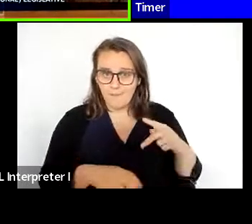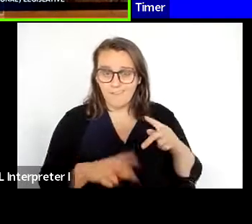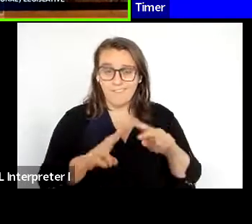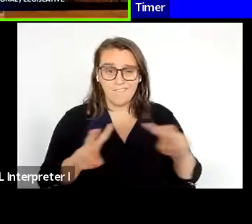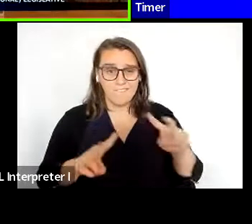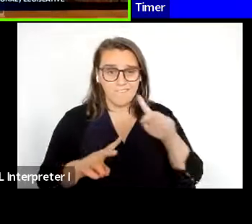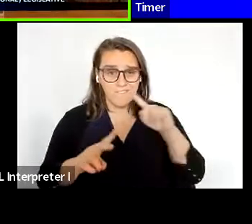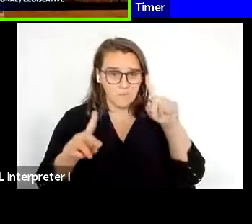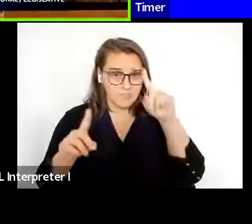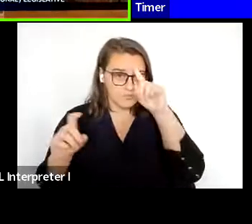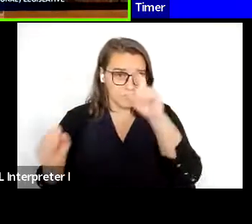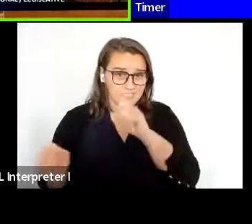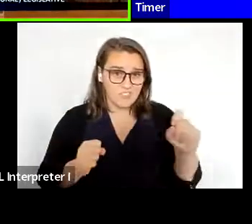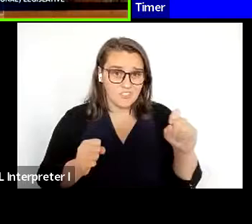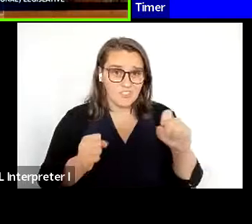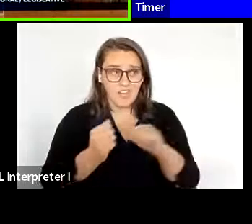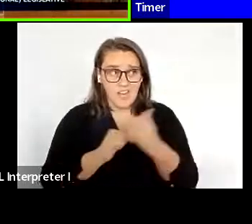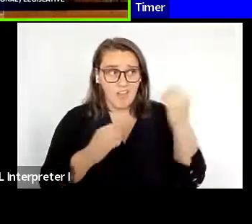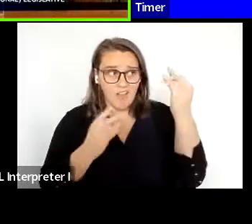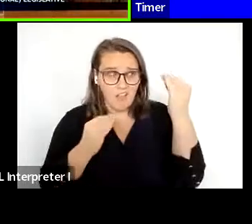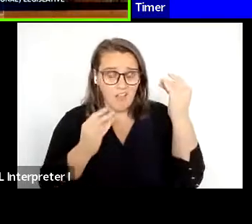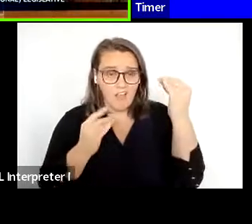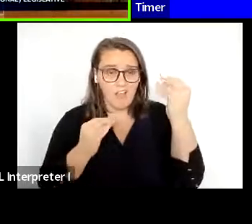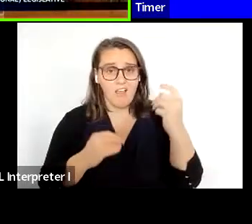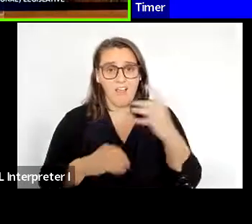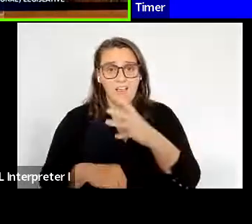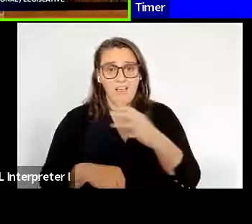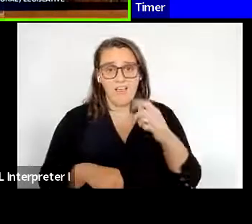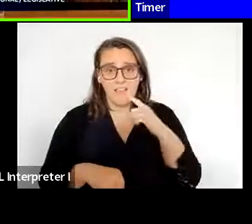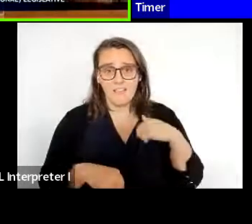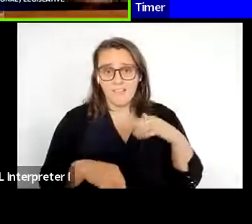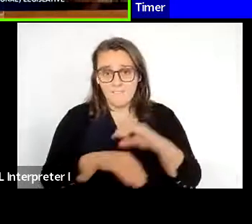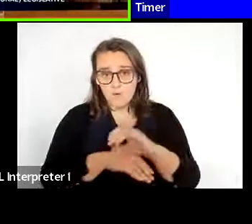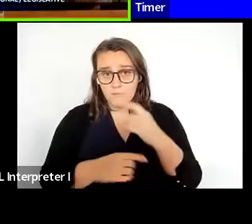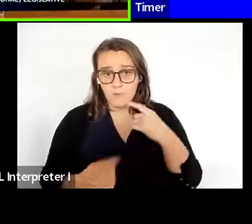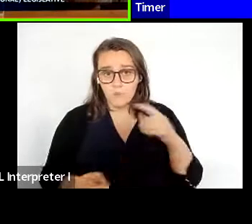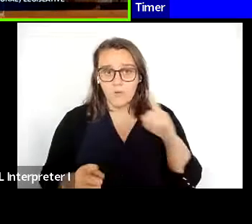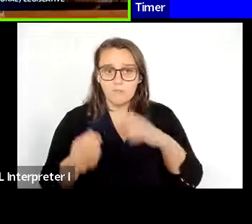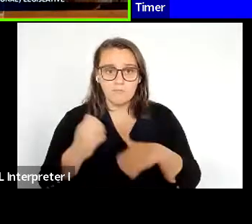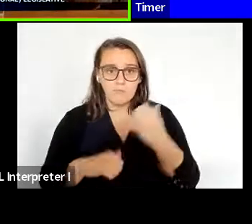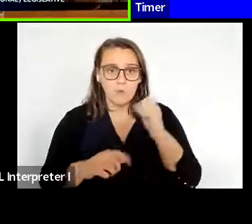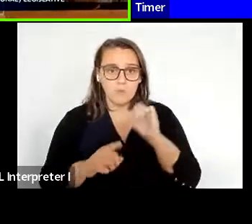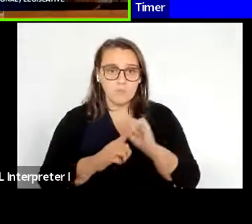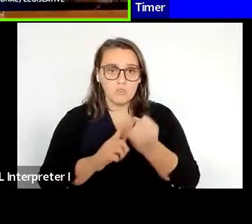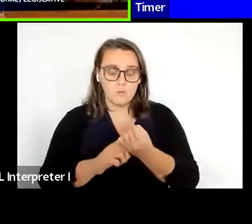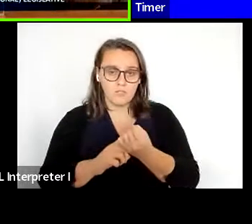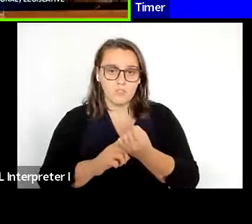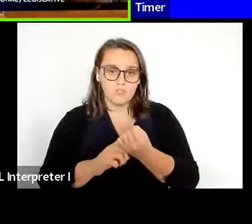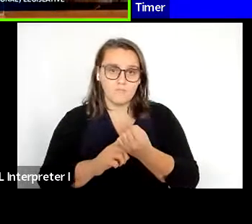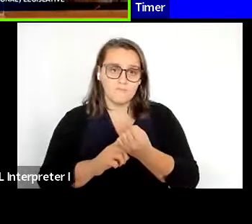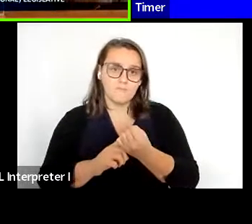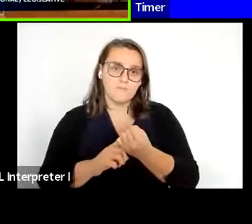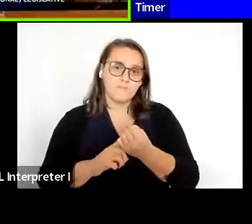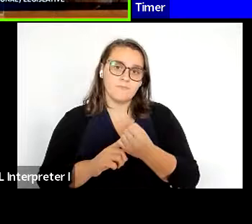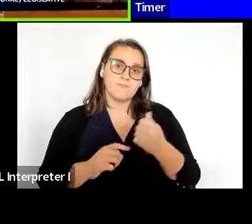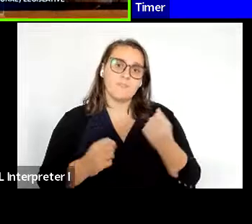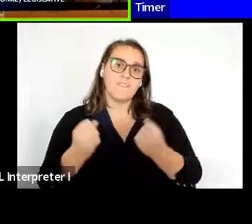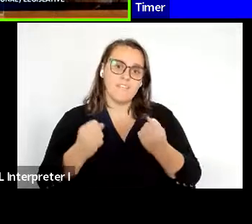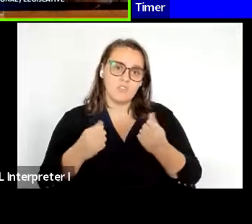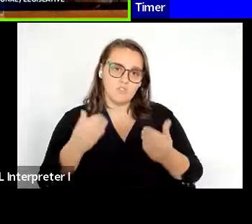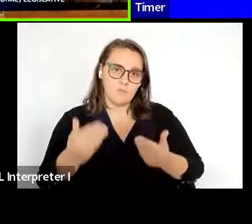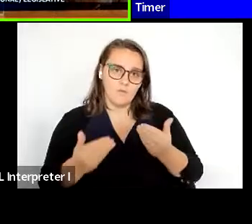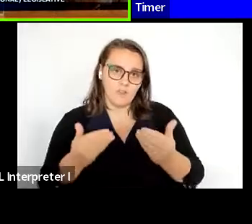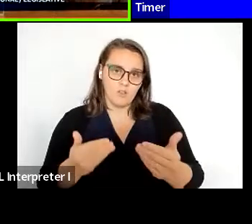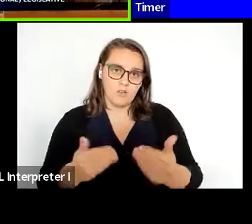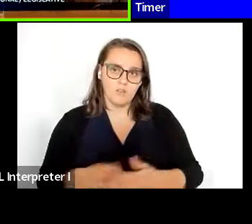in the ways in which they work that and work to have the enforcement work. And in most cases, just make sure vehicles are moving along. And I think we'd expect, based